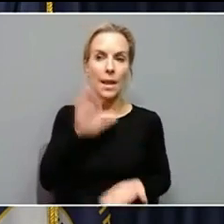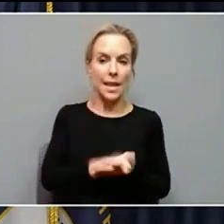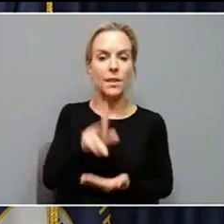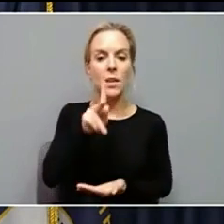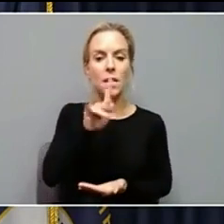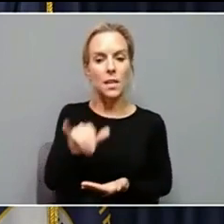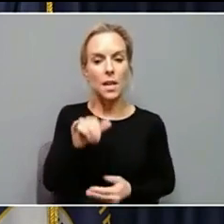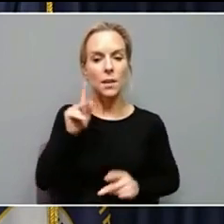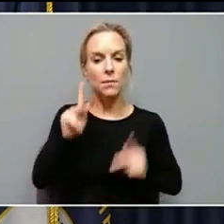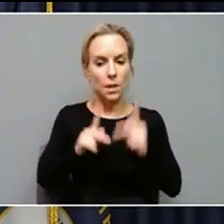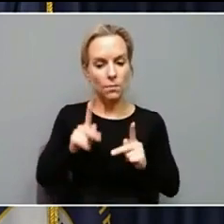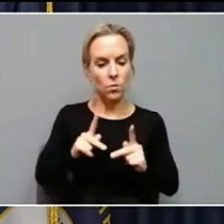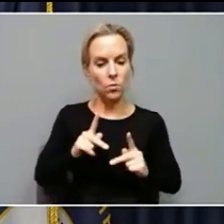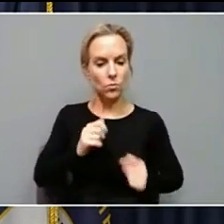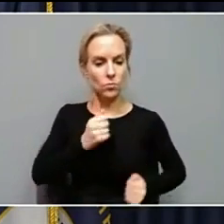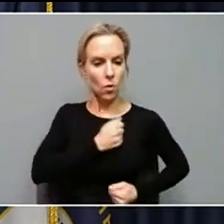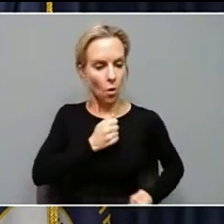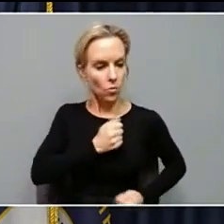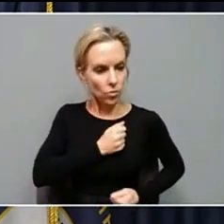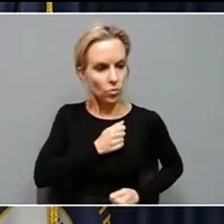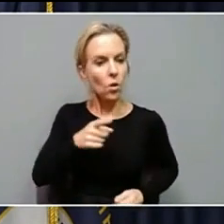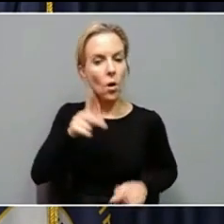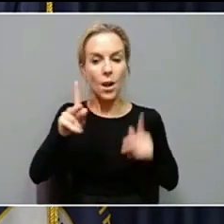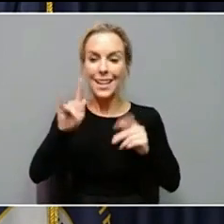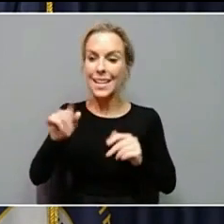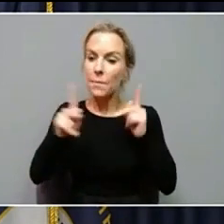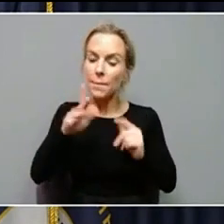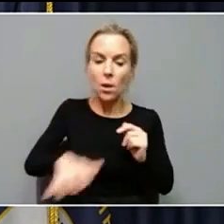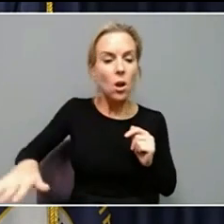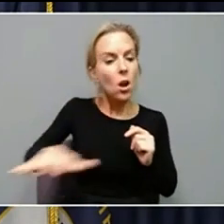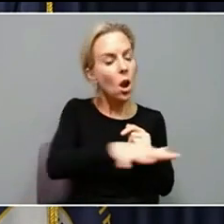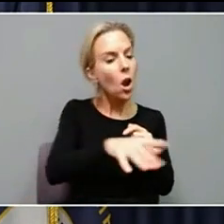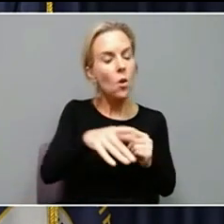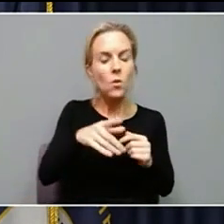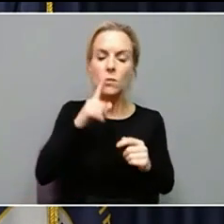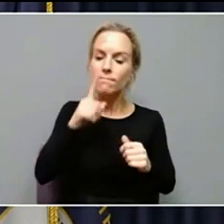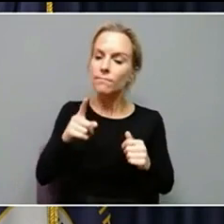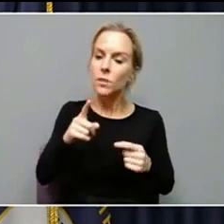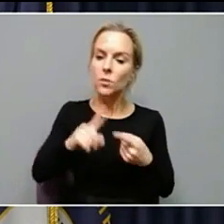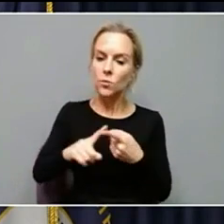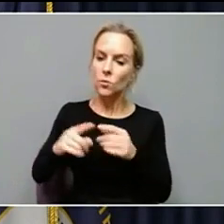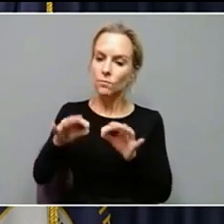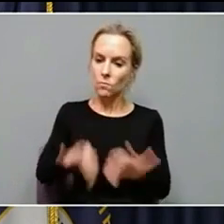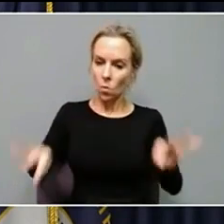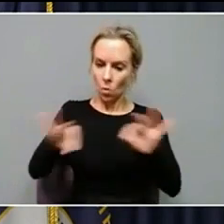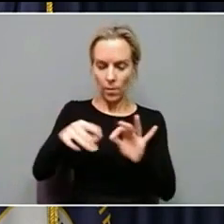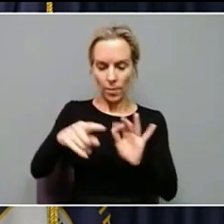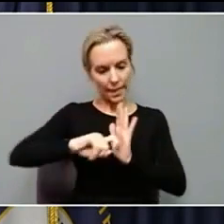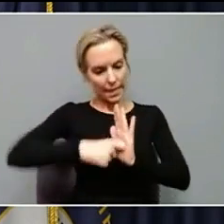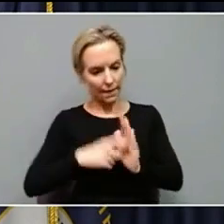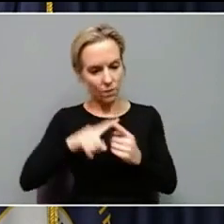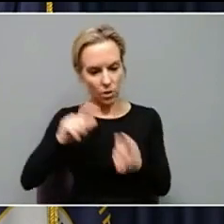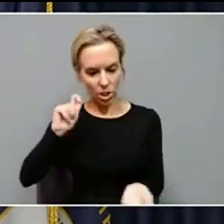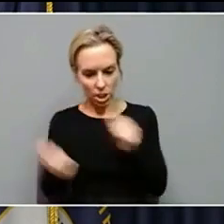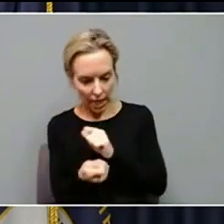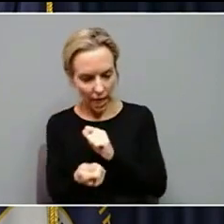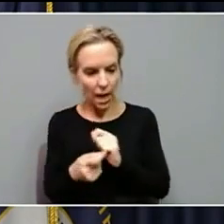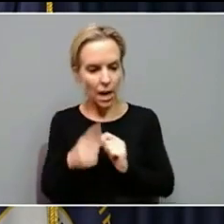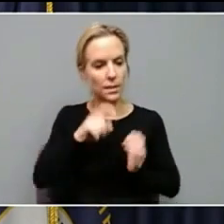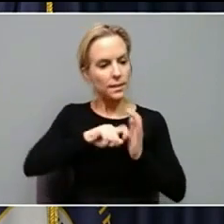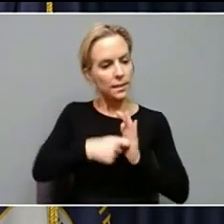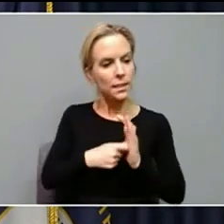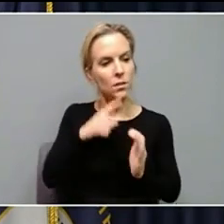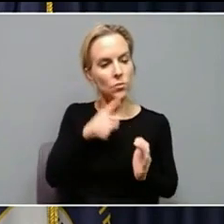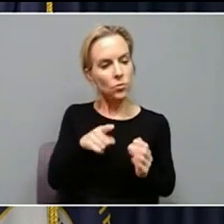never been such an instrument of change, an instrument to prevent the illness and the loss of life throughout